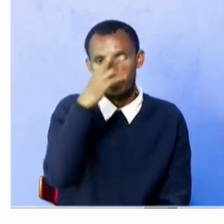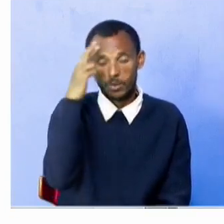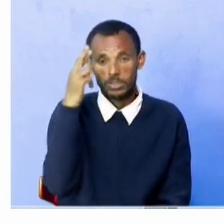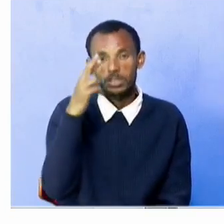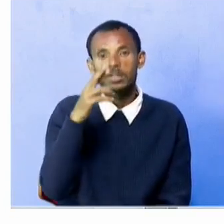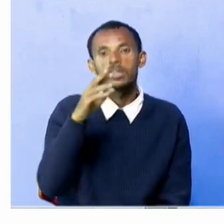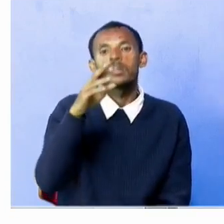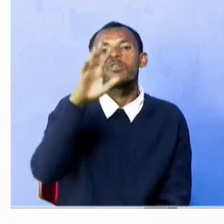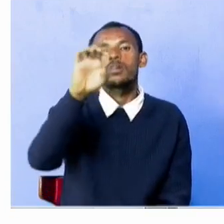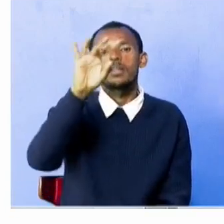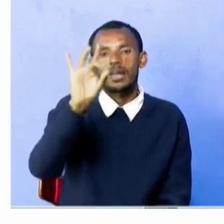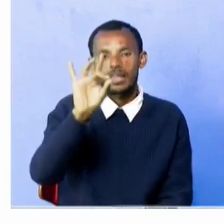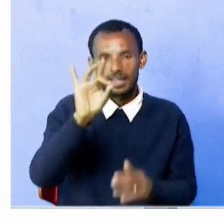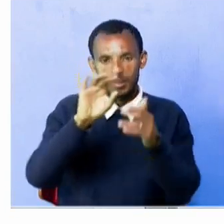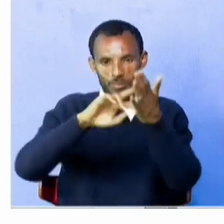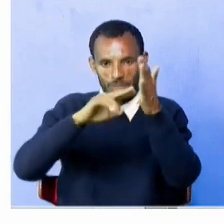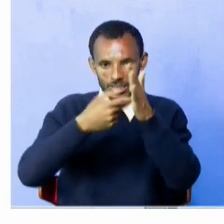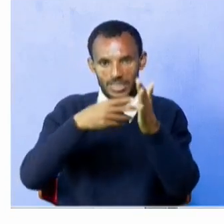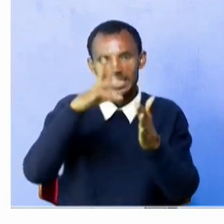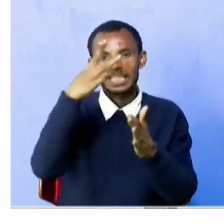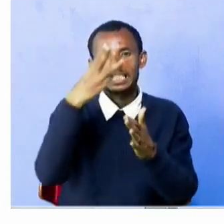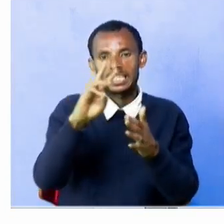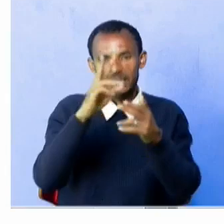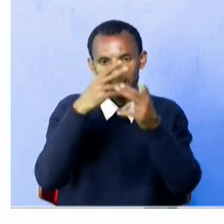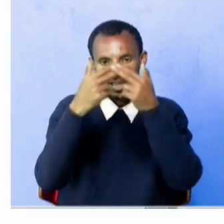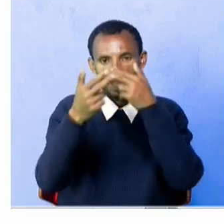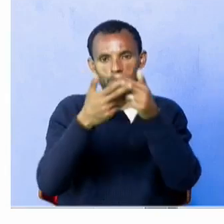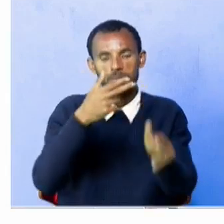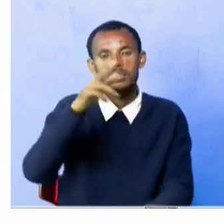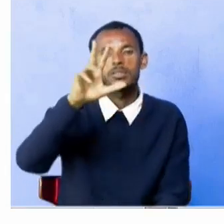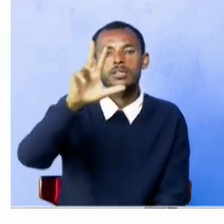Because 48 is 16